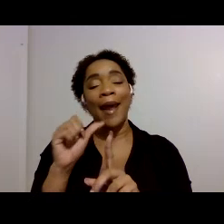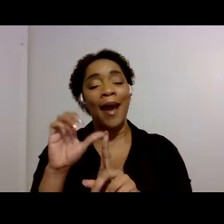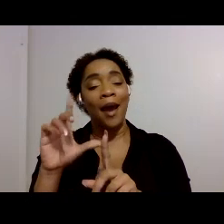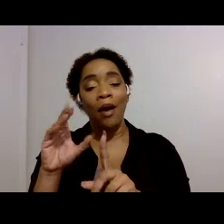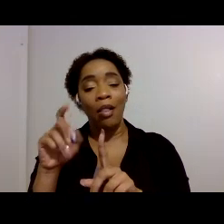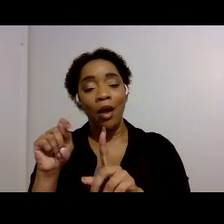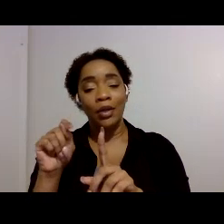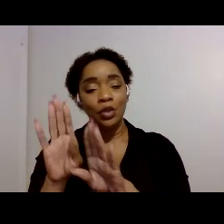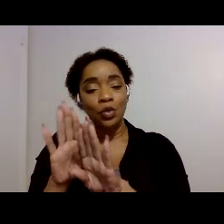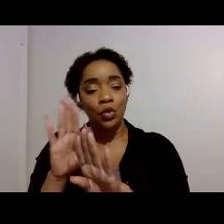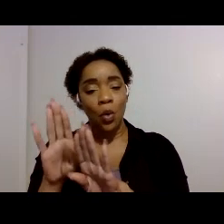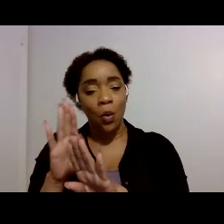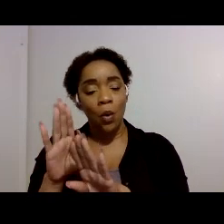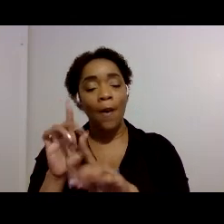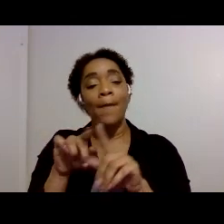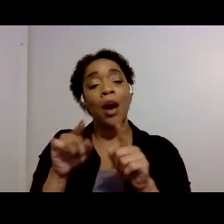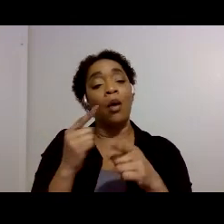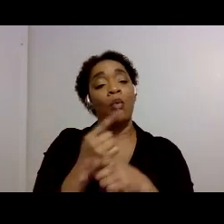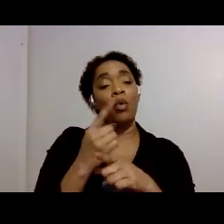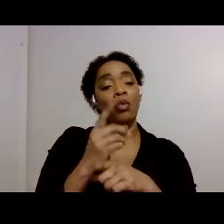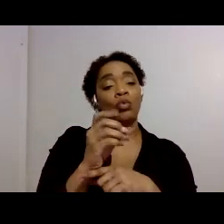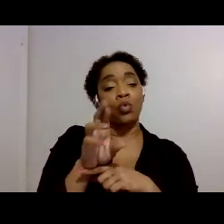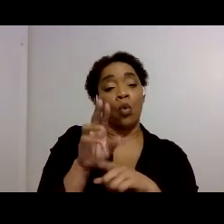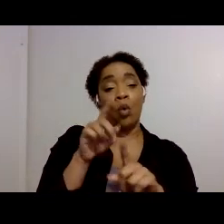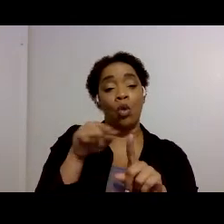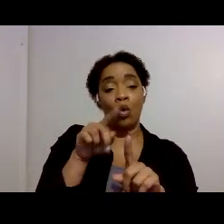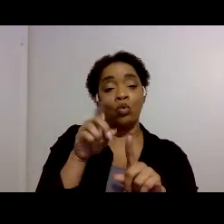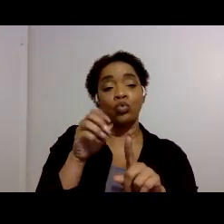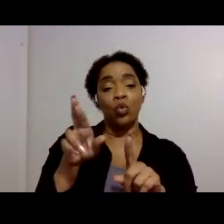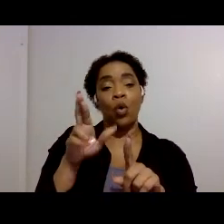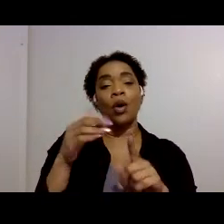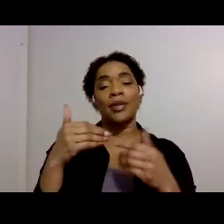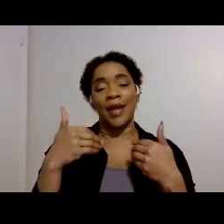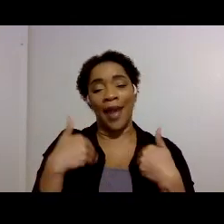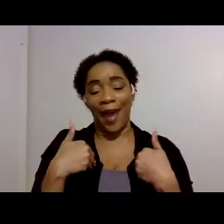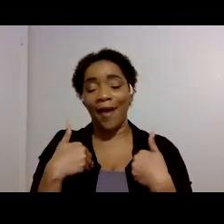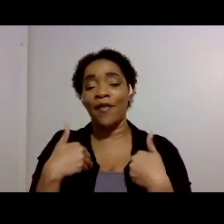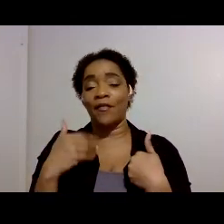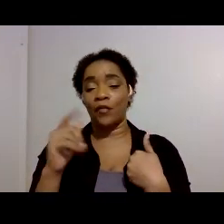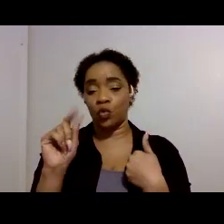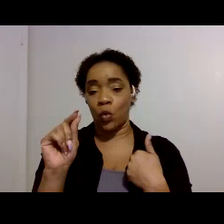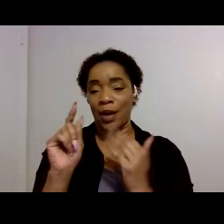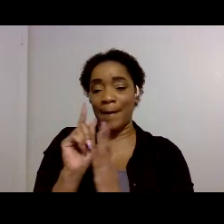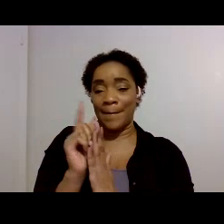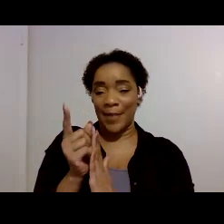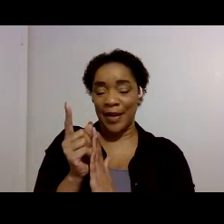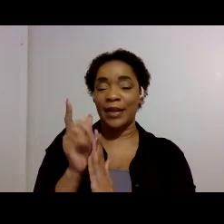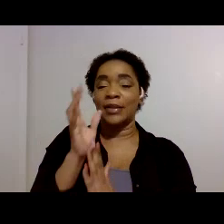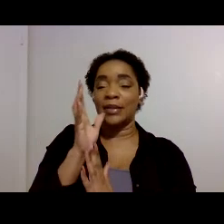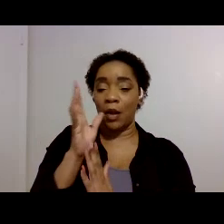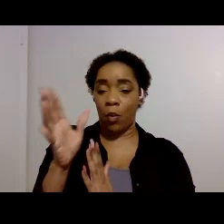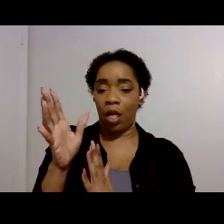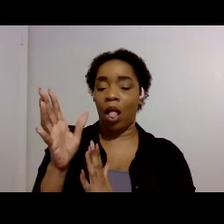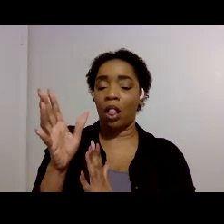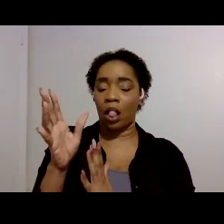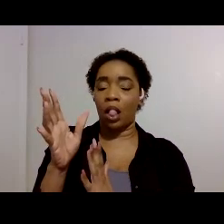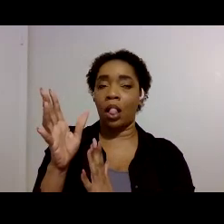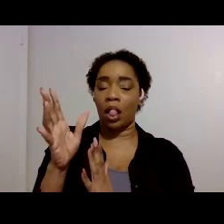that's not where you would go. Those minimum doors are 20-minute rating. That means it'll take 20 minutes for